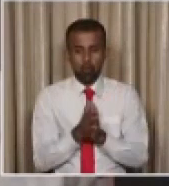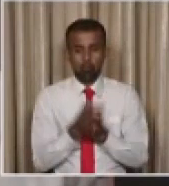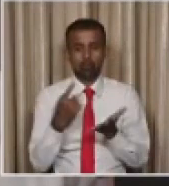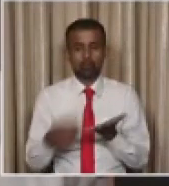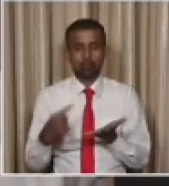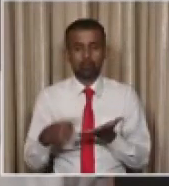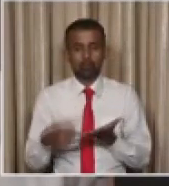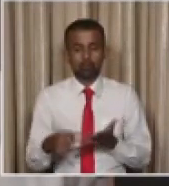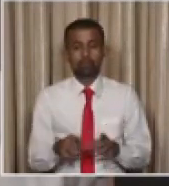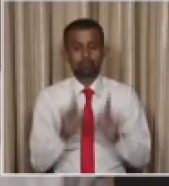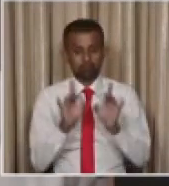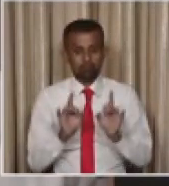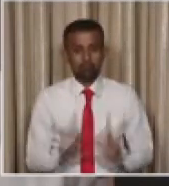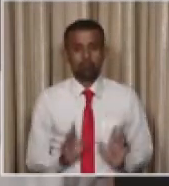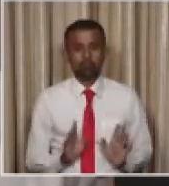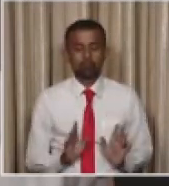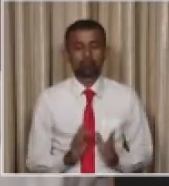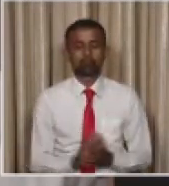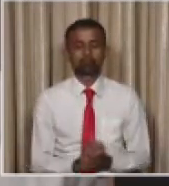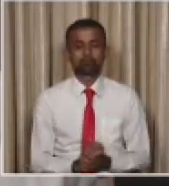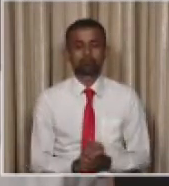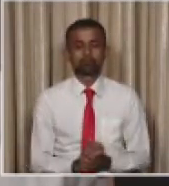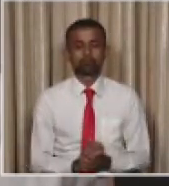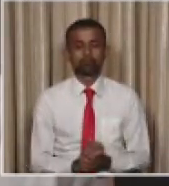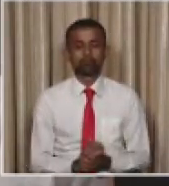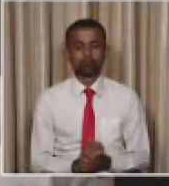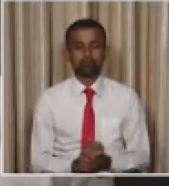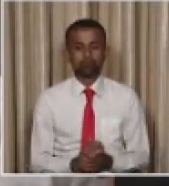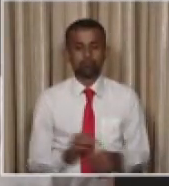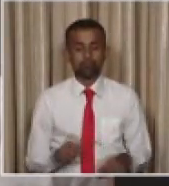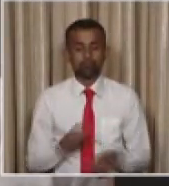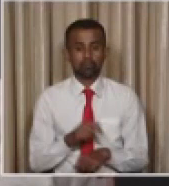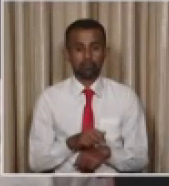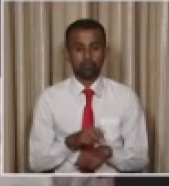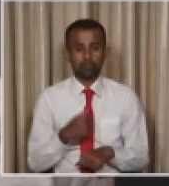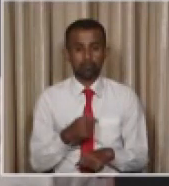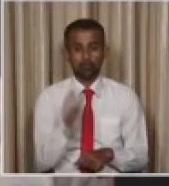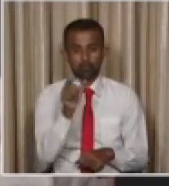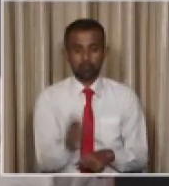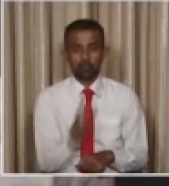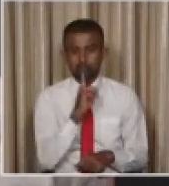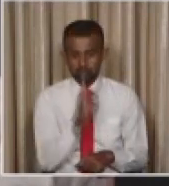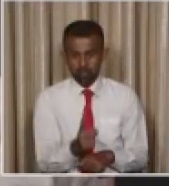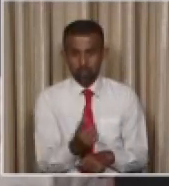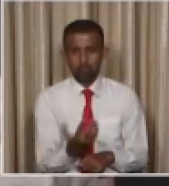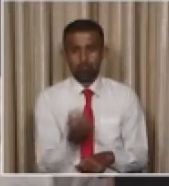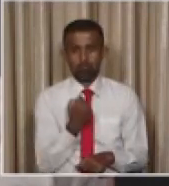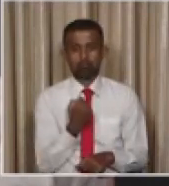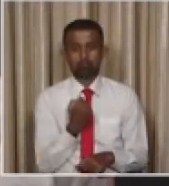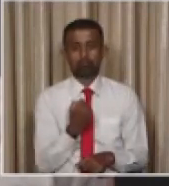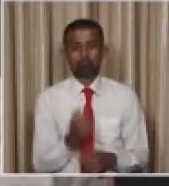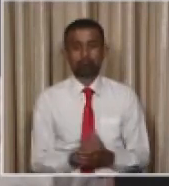the bench that set is even aware of what is Pariyatti,